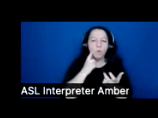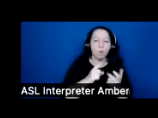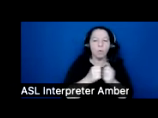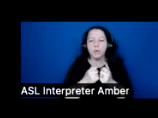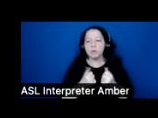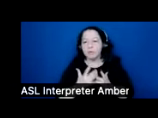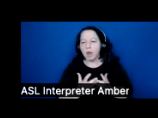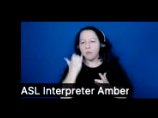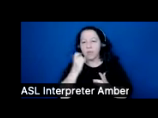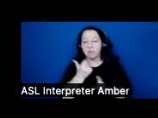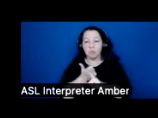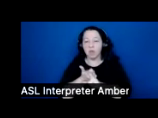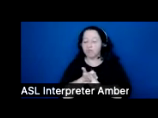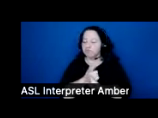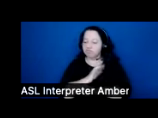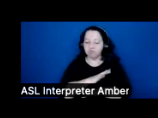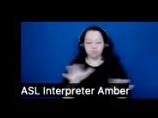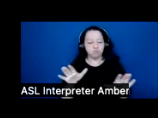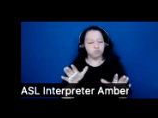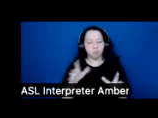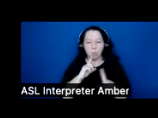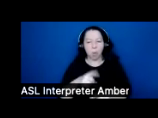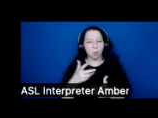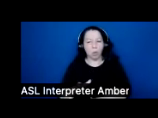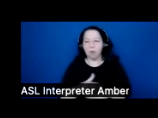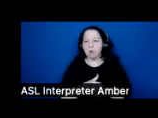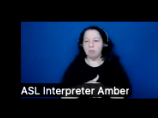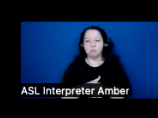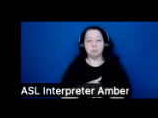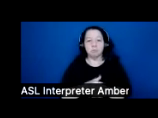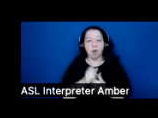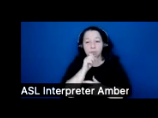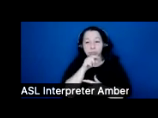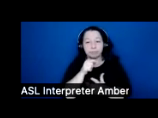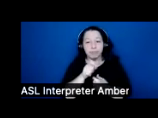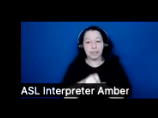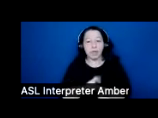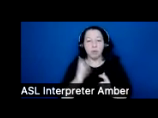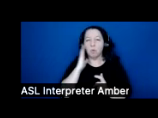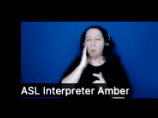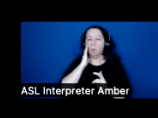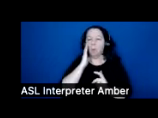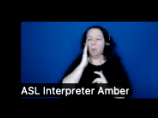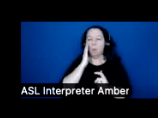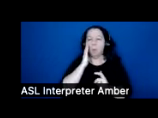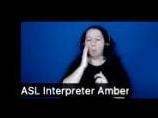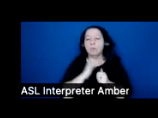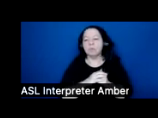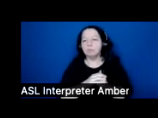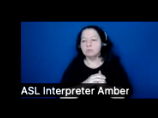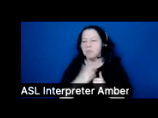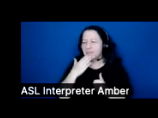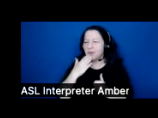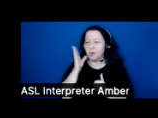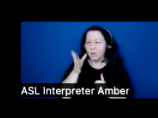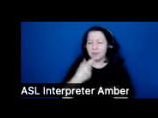they absolutely don't want to report and don't share any details, but you know something happened. Thank you. We are touching on